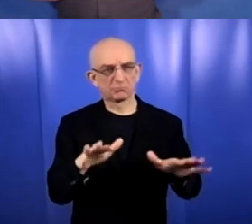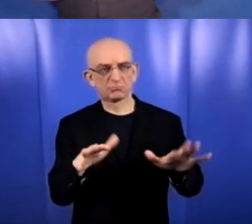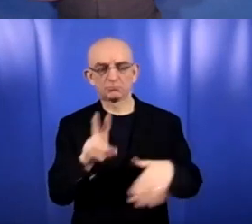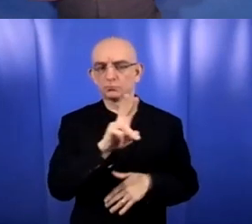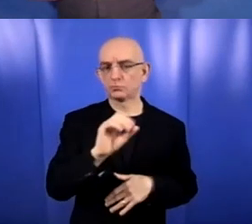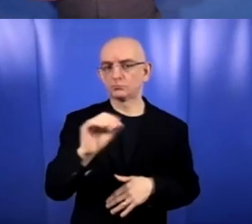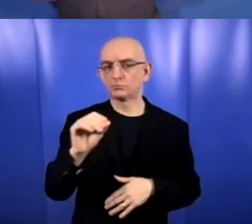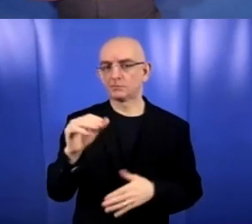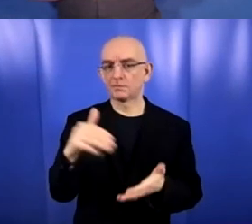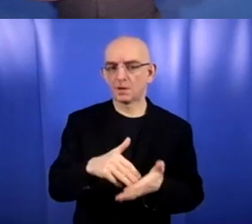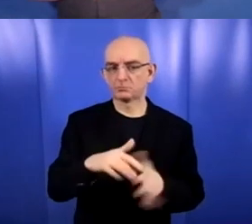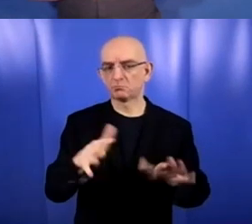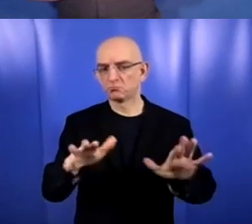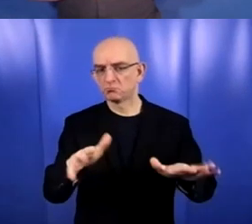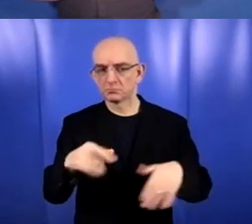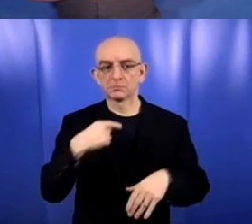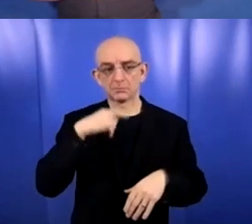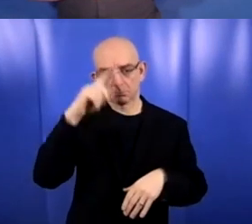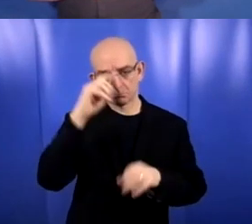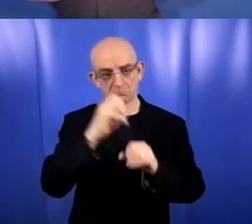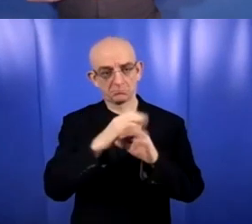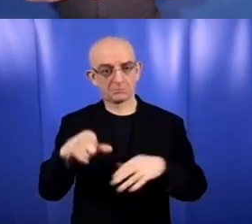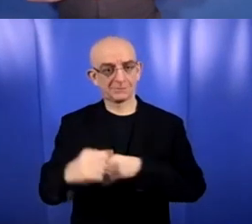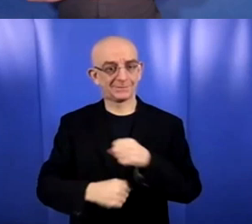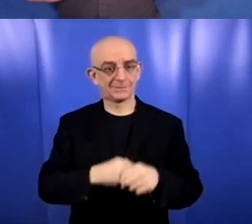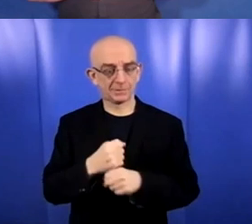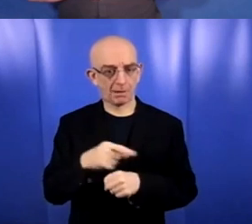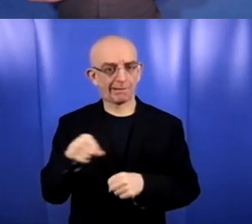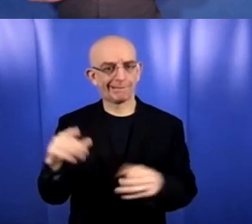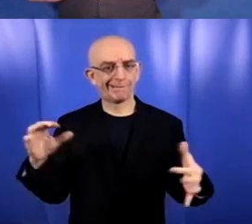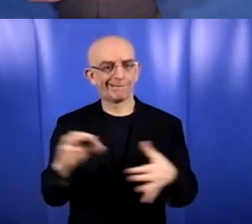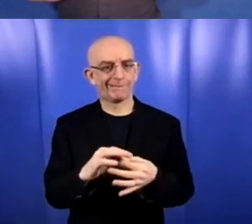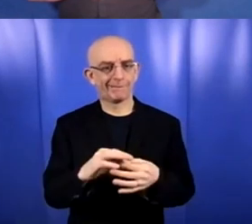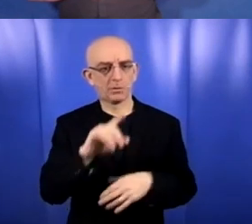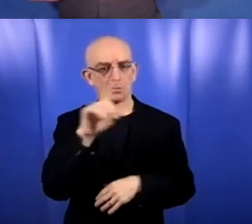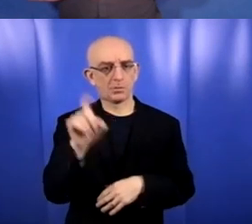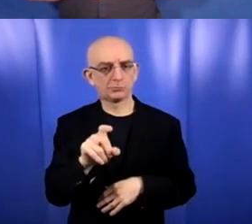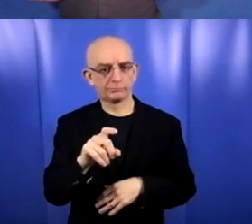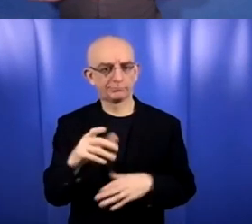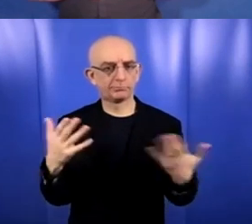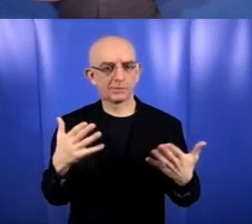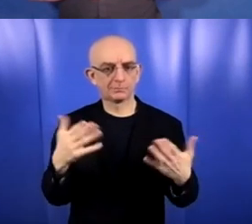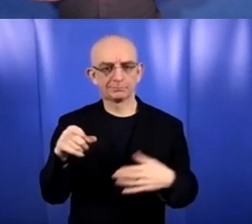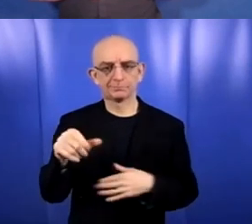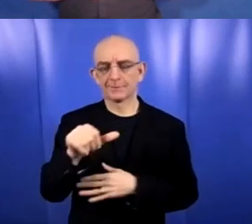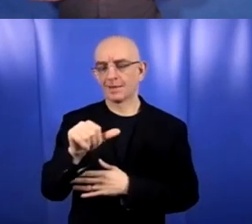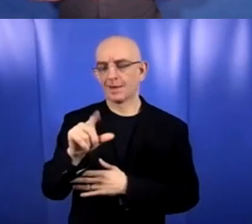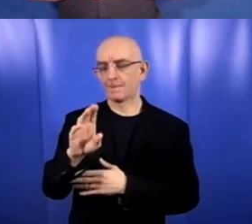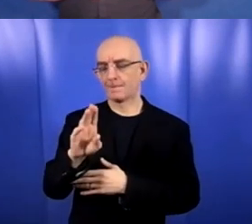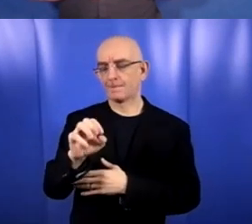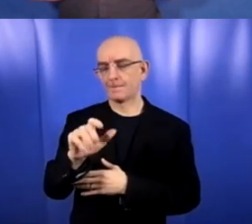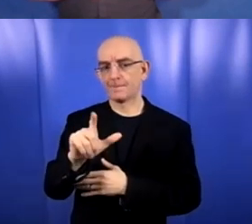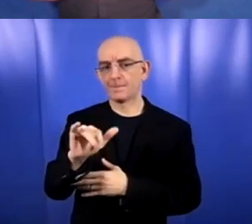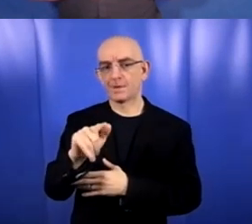the ability for returns, and doesn't it make sense to be able to return home? And yes,